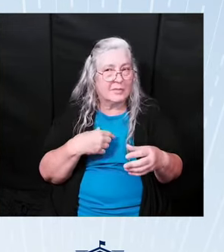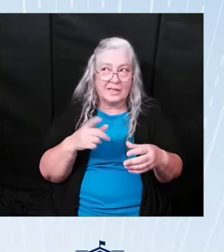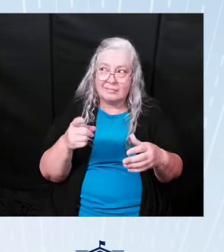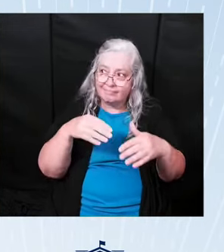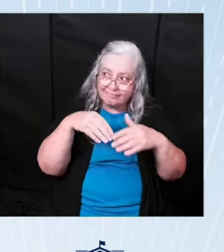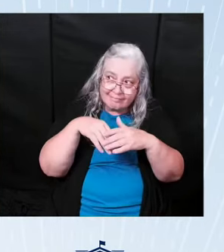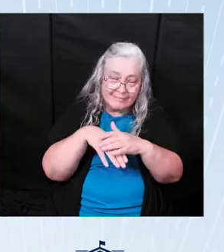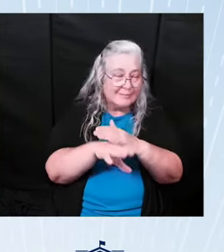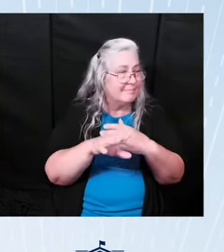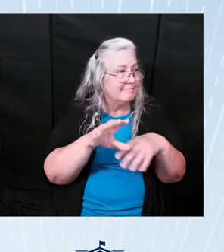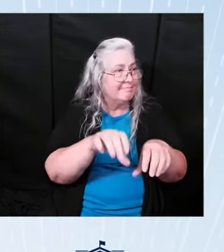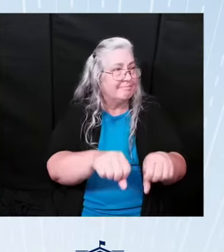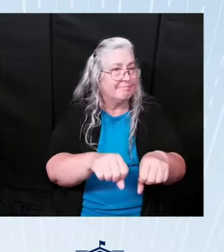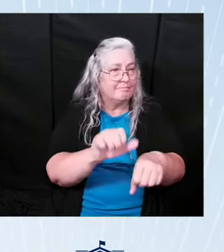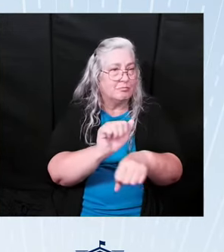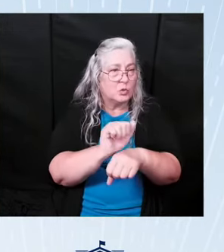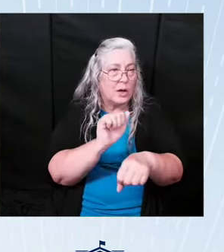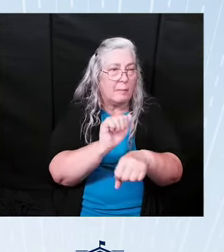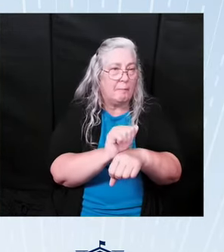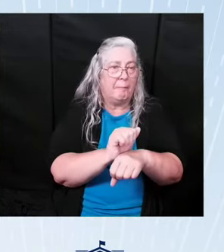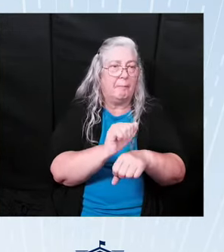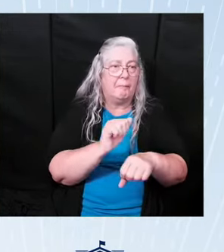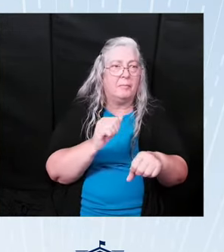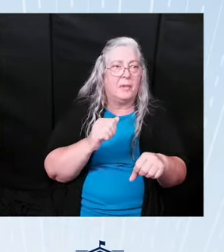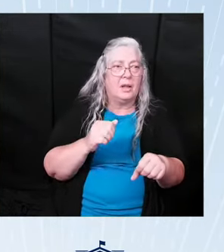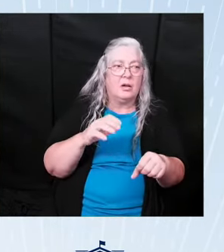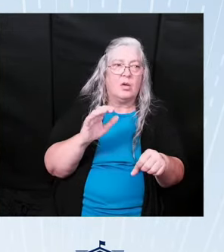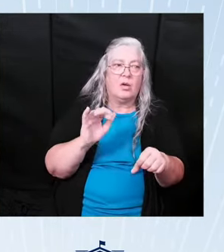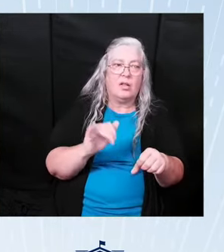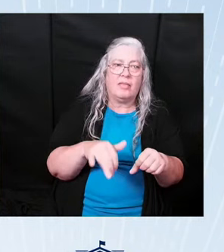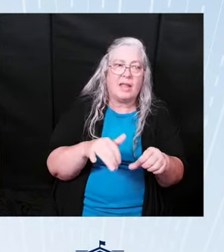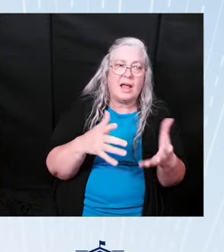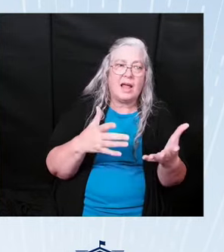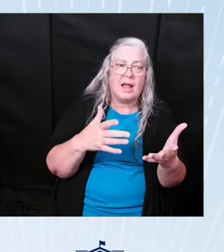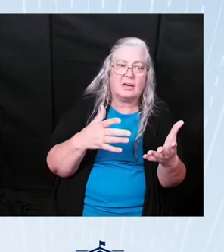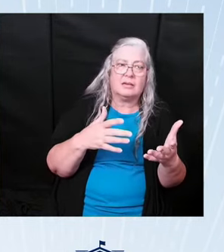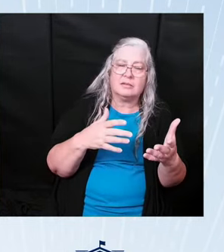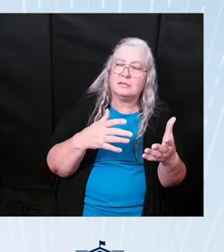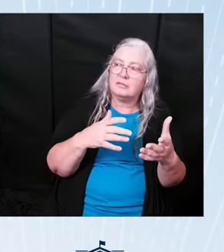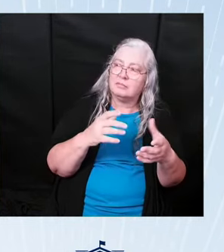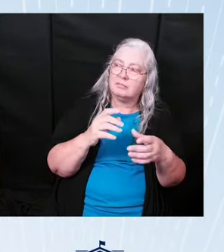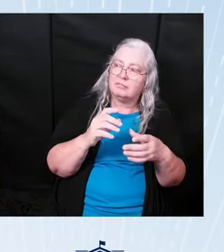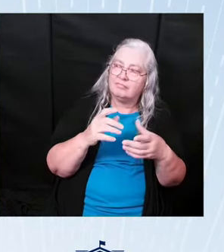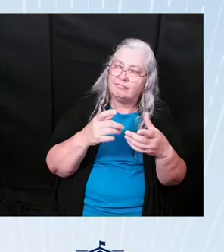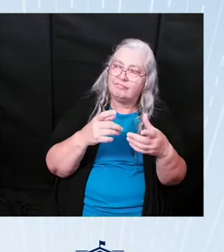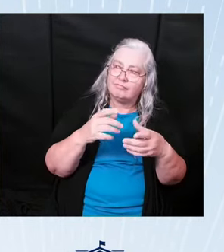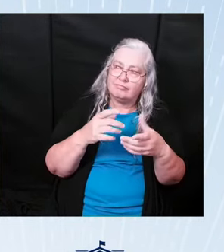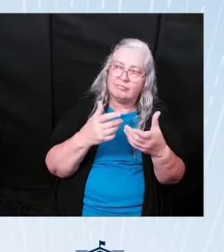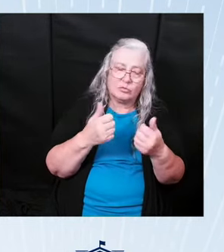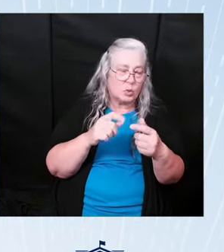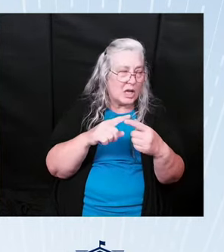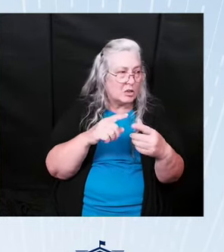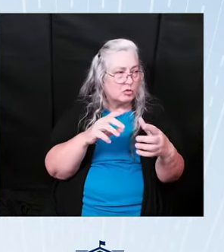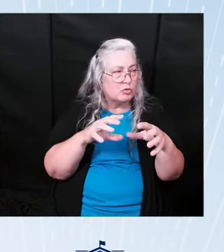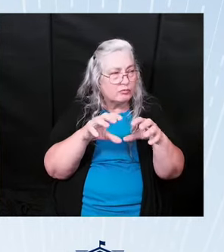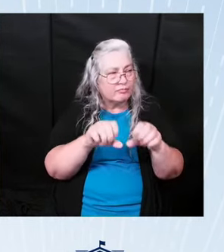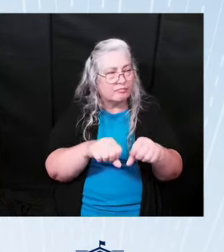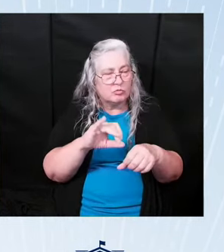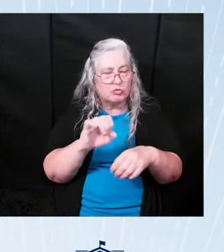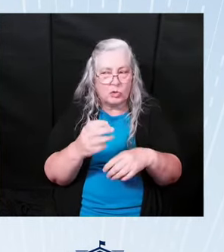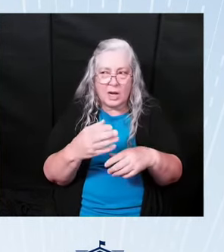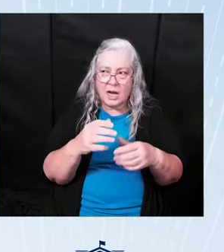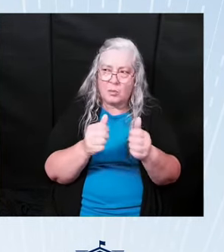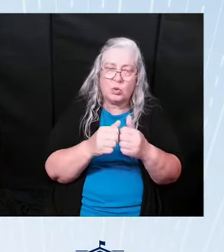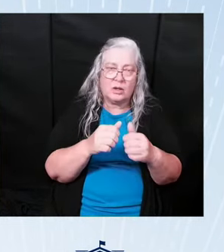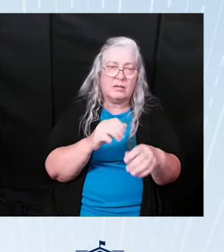an all-hands-on-deck approach. At today's summit, we have representatives from federal, state, municipal, local, and tribal